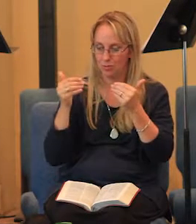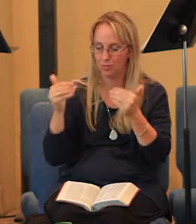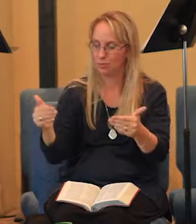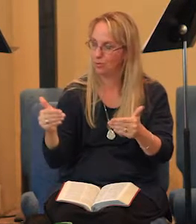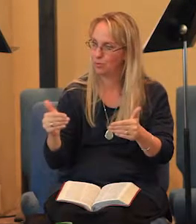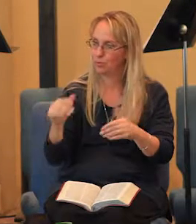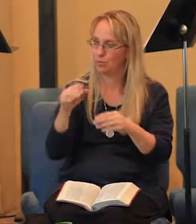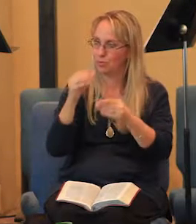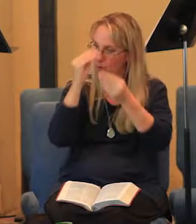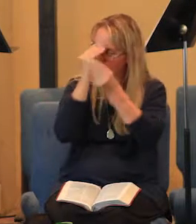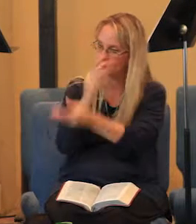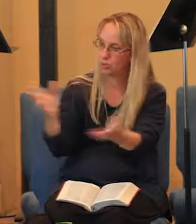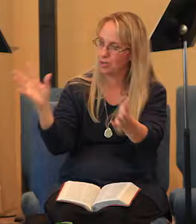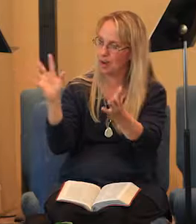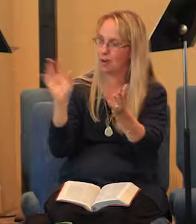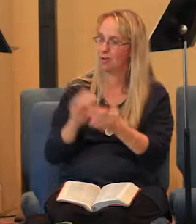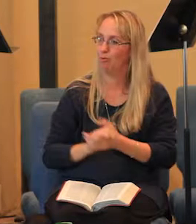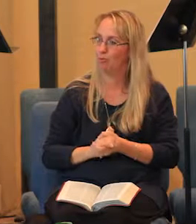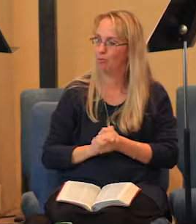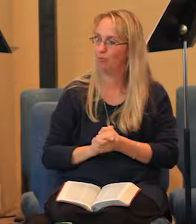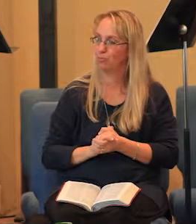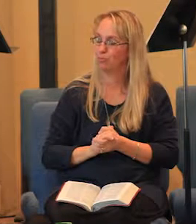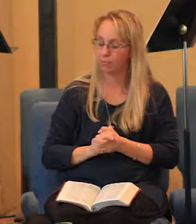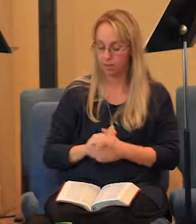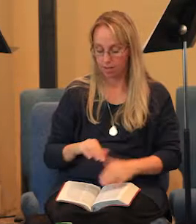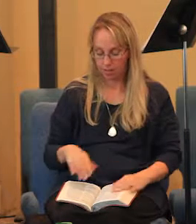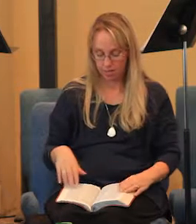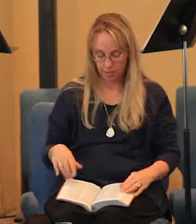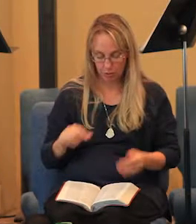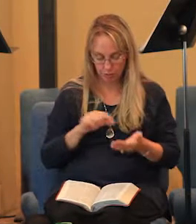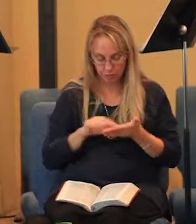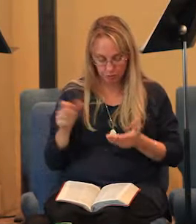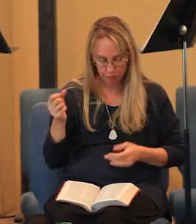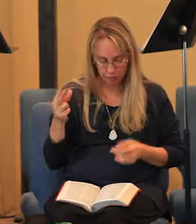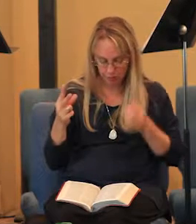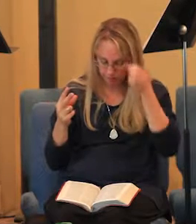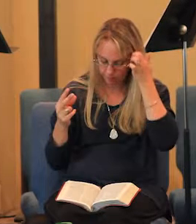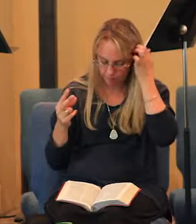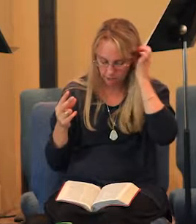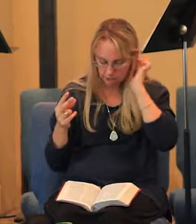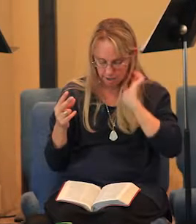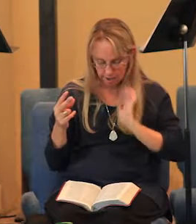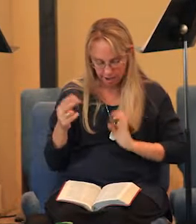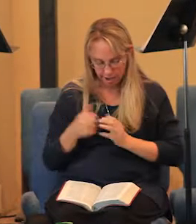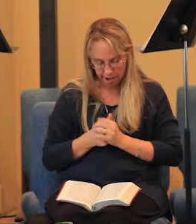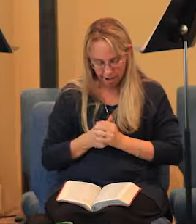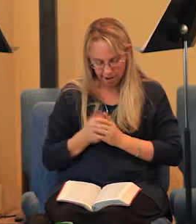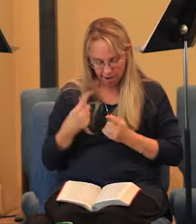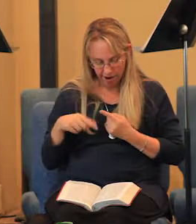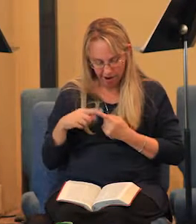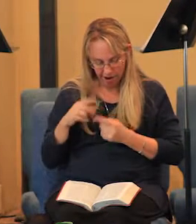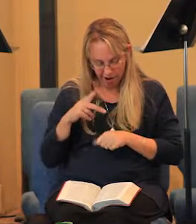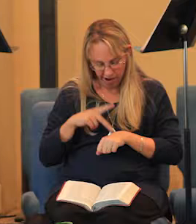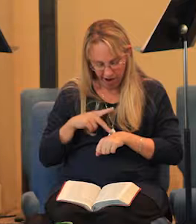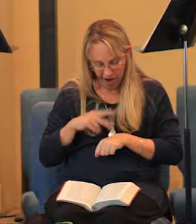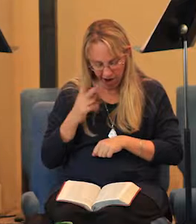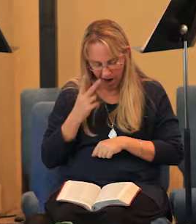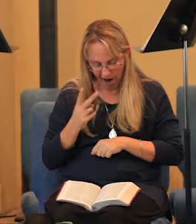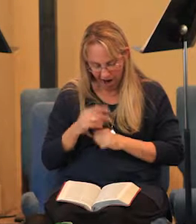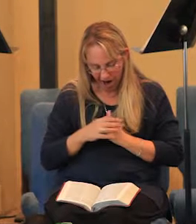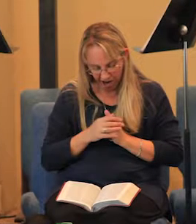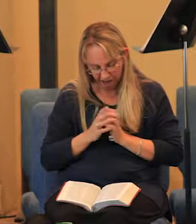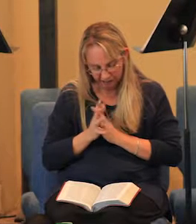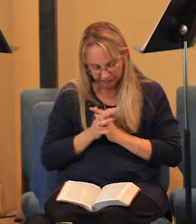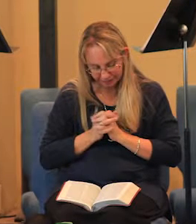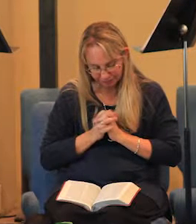to go forward in his mission. And so in verse 12, he says, but when Peter saw this, he